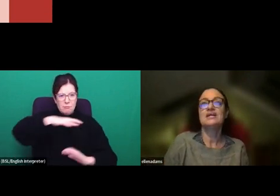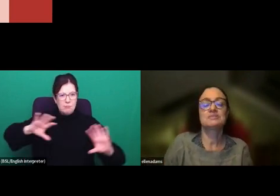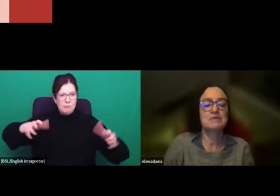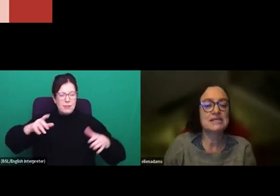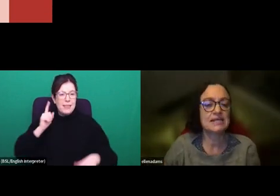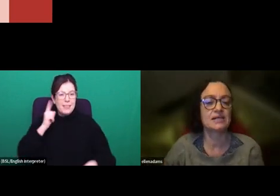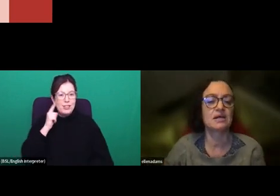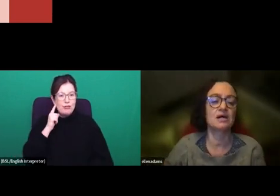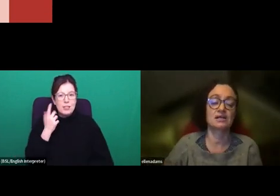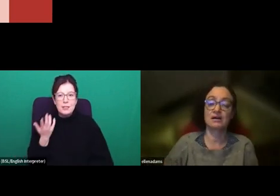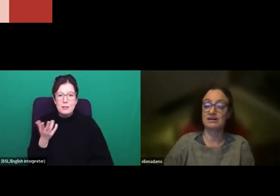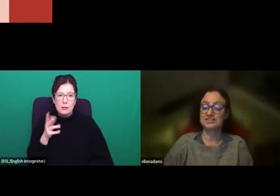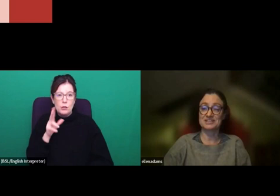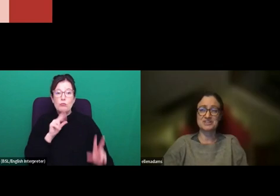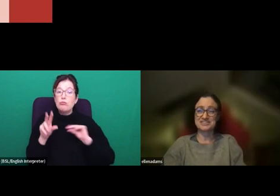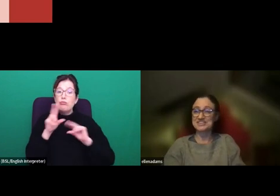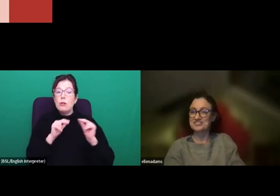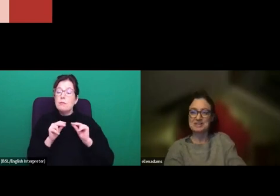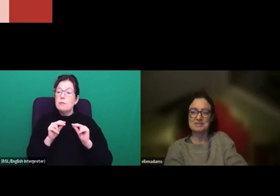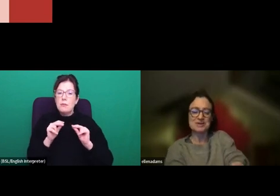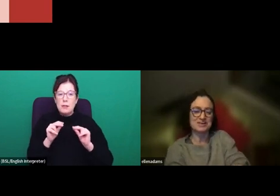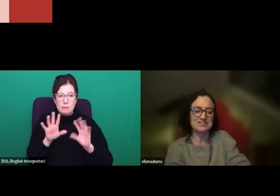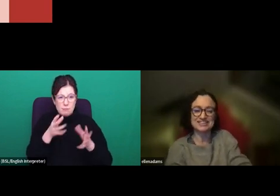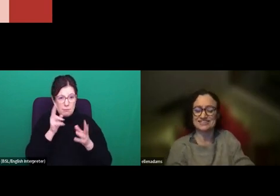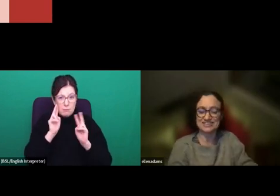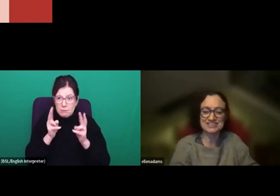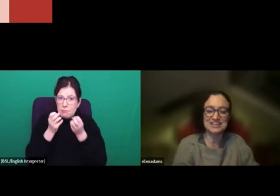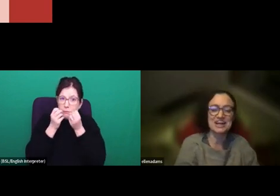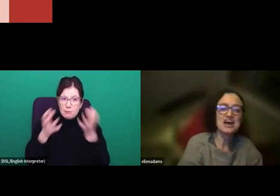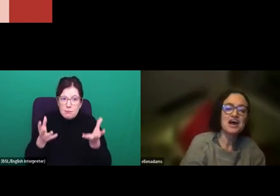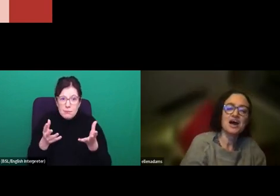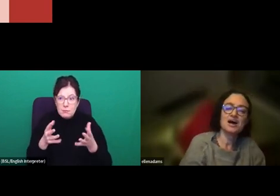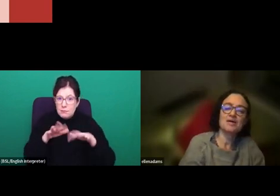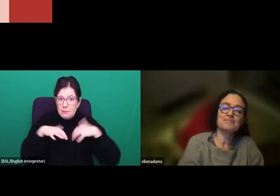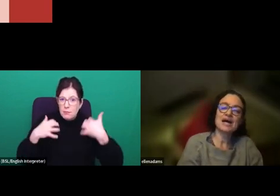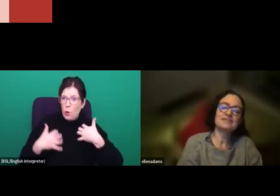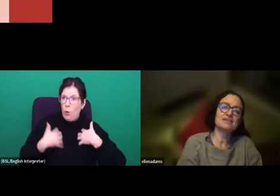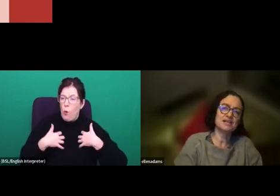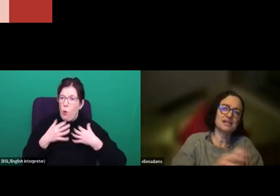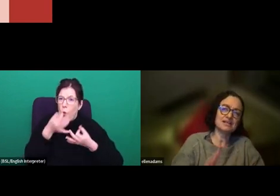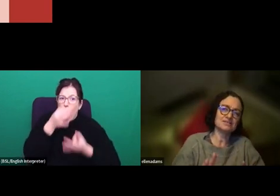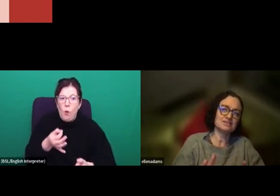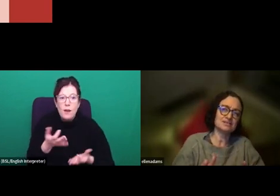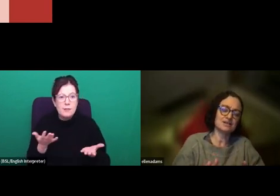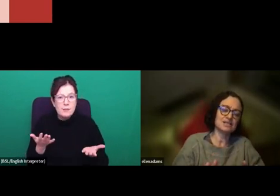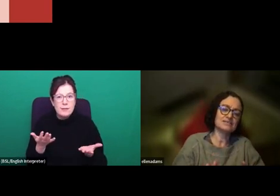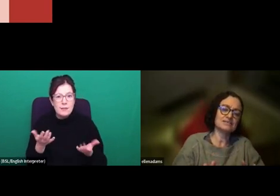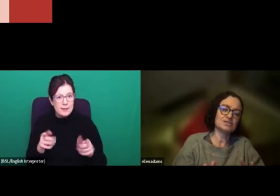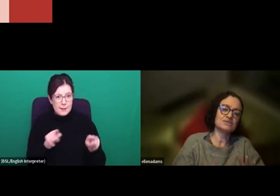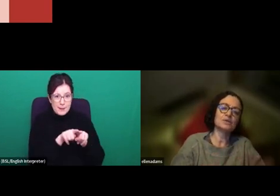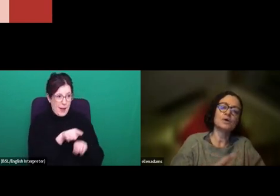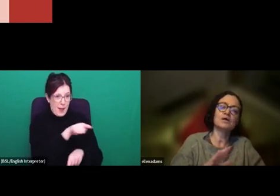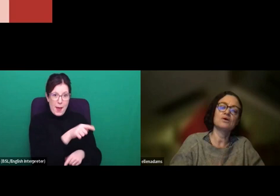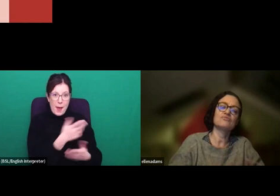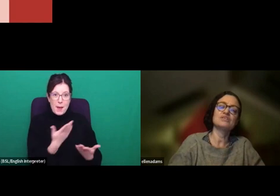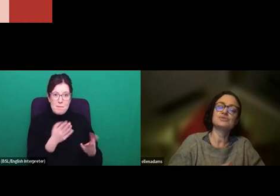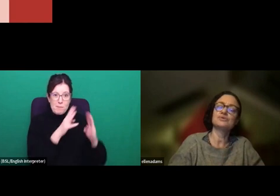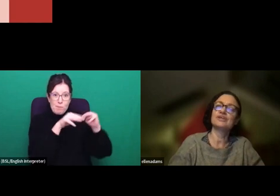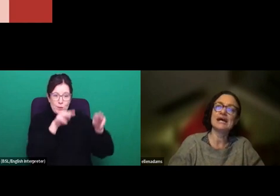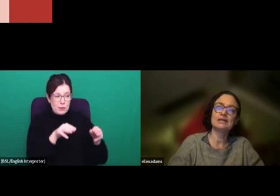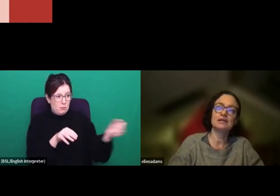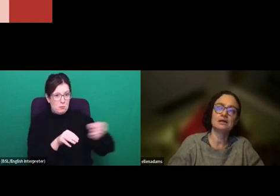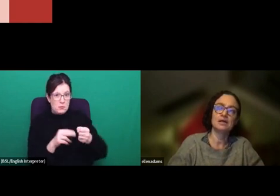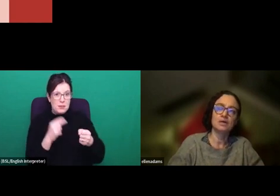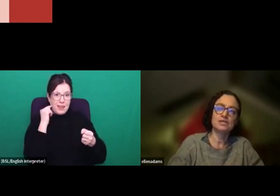hearing speaking cast, and it works incredibly well. It's exciting. And the actors in those cases are using quite a lot of